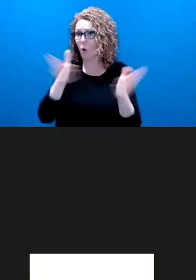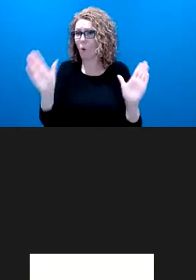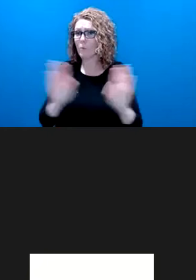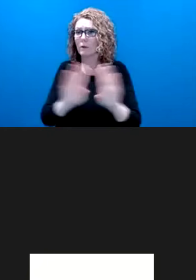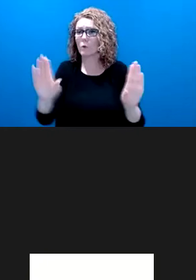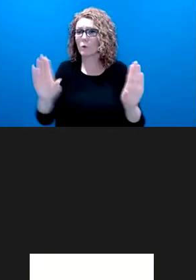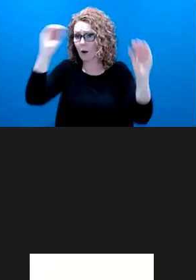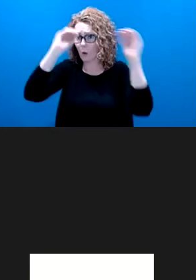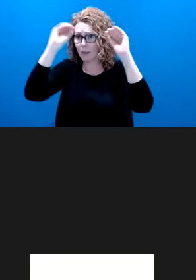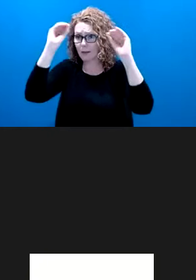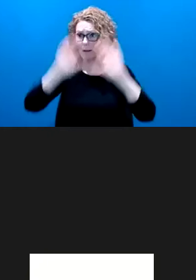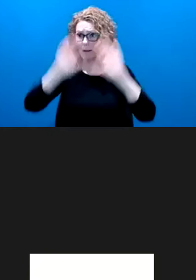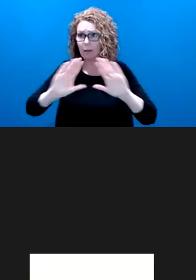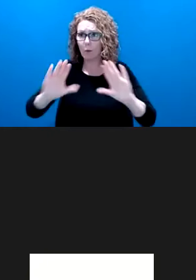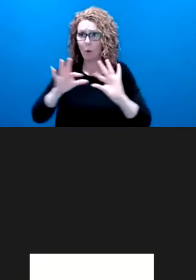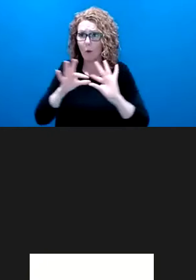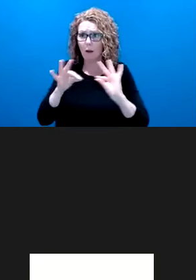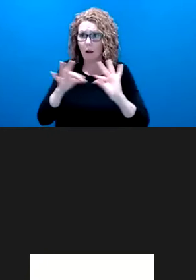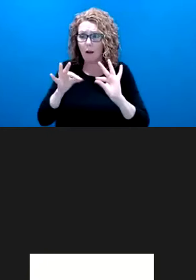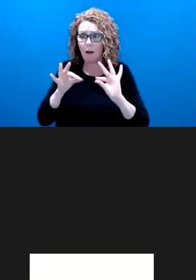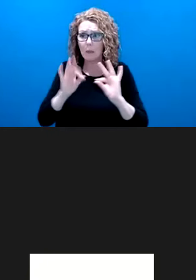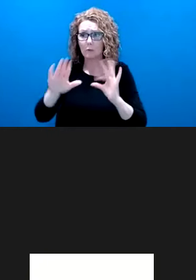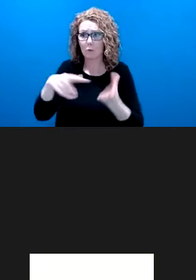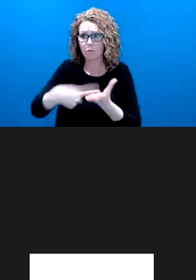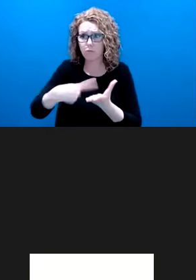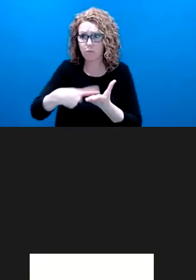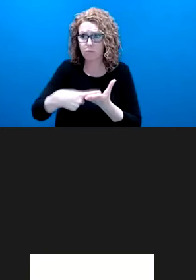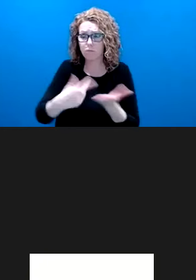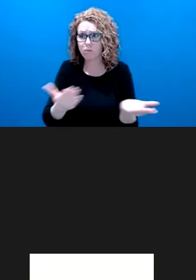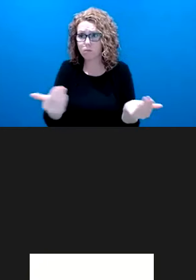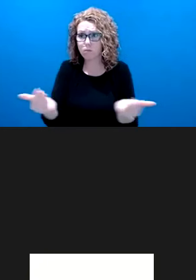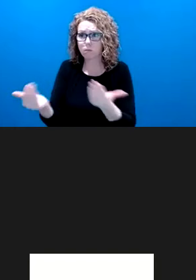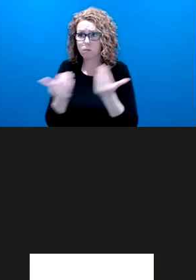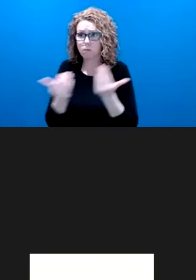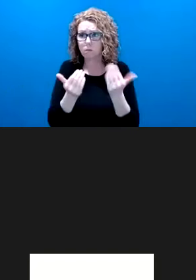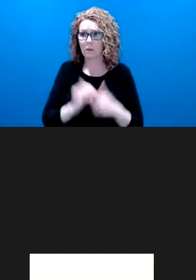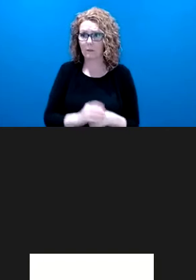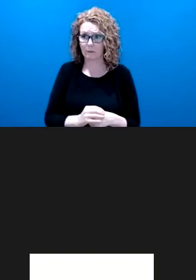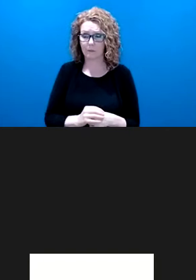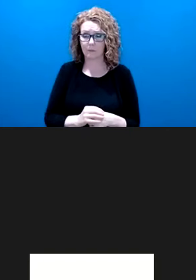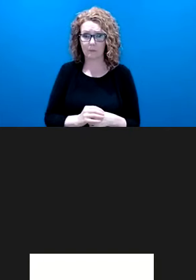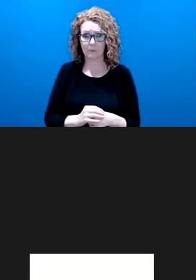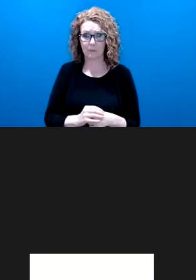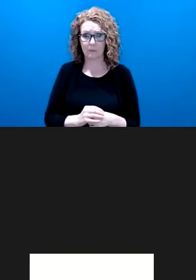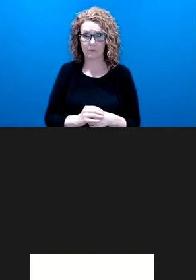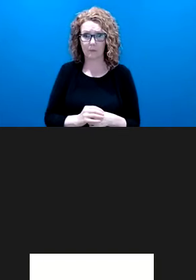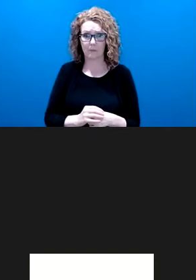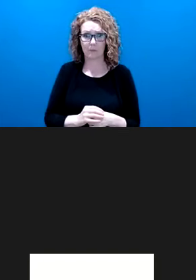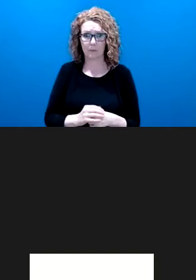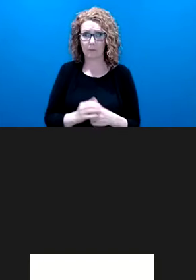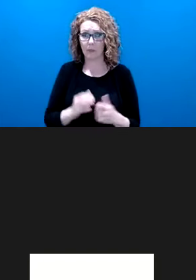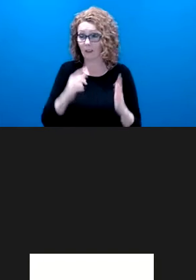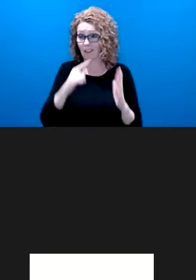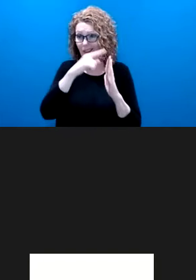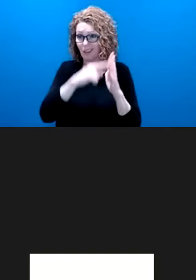look for anyone who wants to discuss or have a conversation maybe surrounding any aspect of this